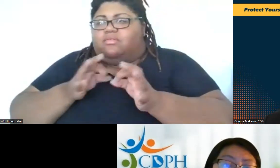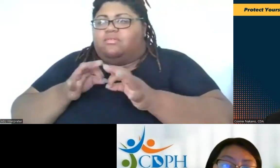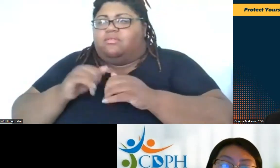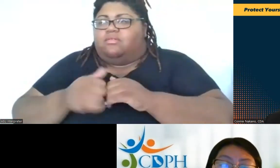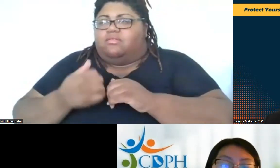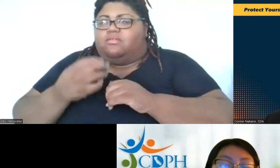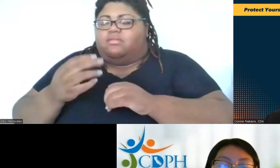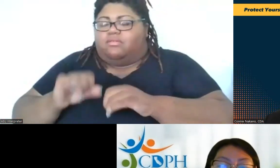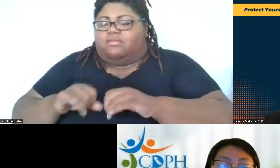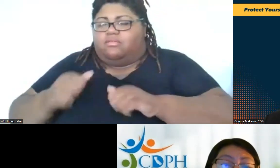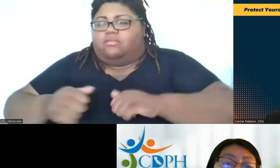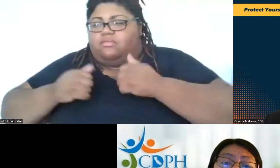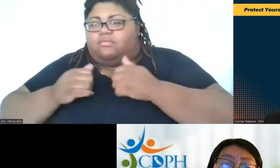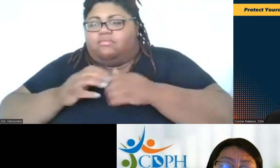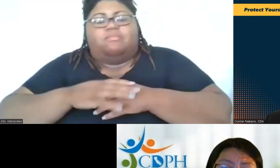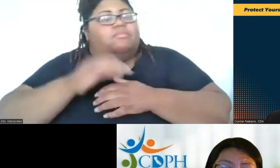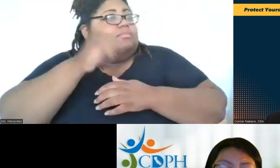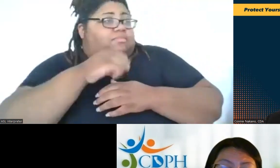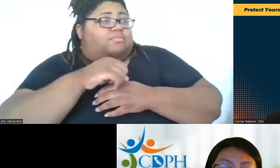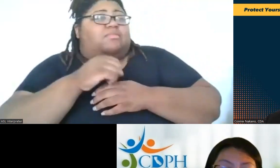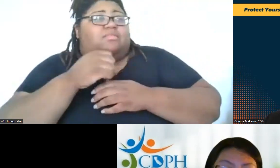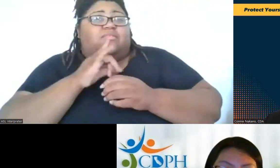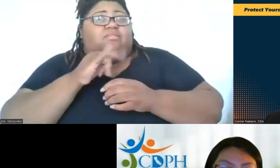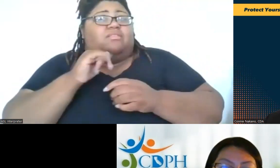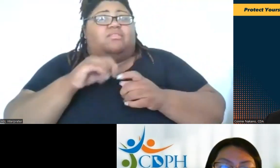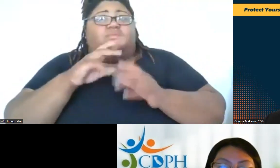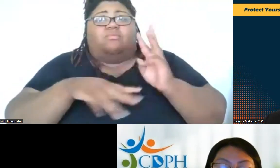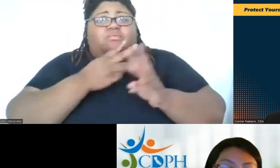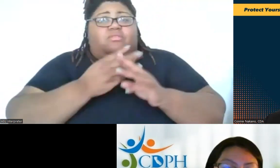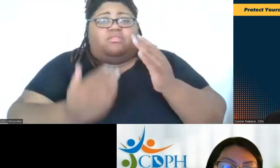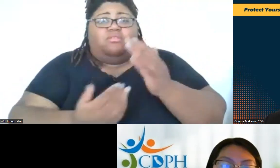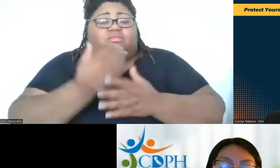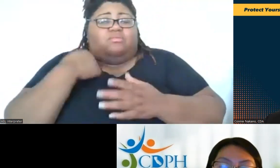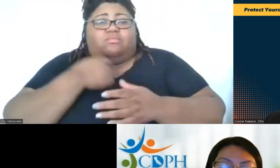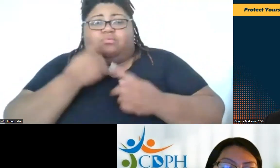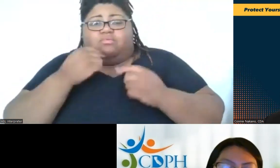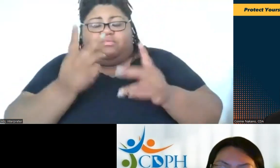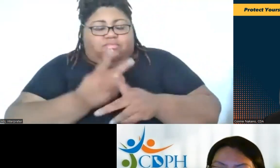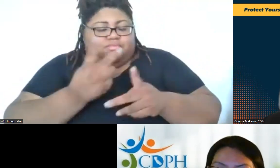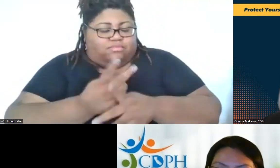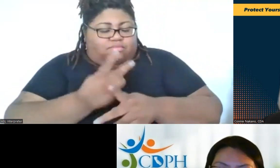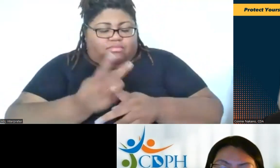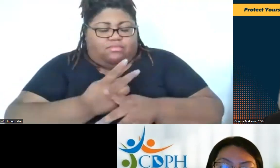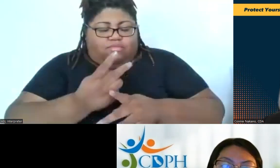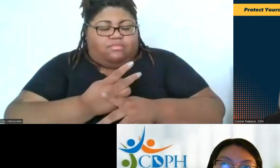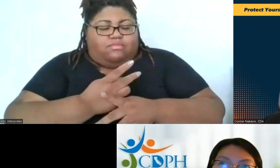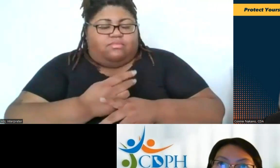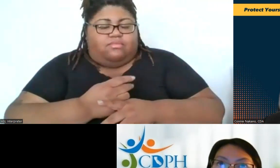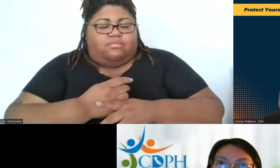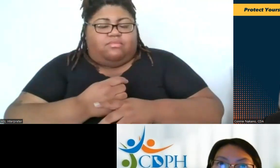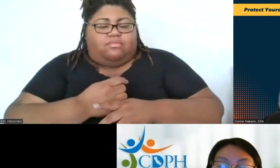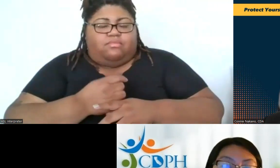together. It's a whole new world that we are all navigating. And yes, all staying up to date on